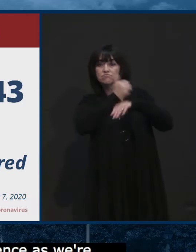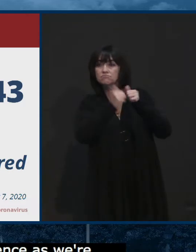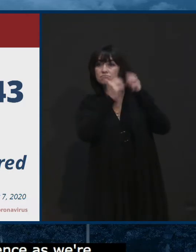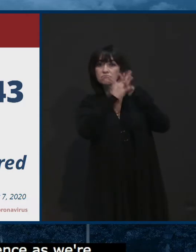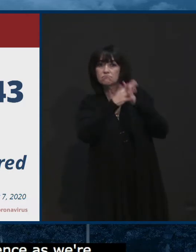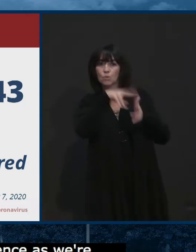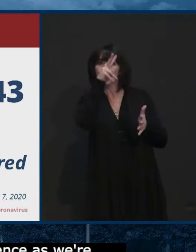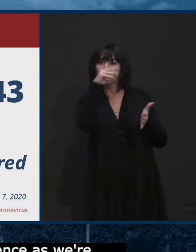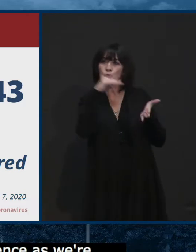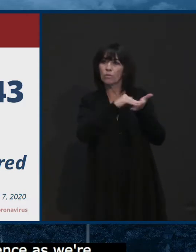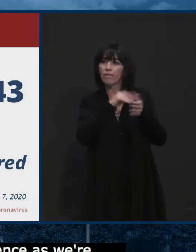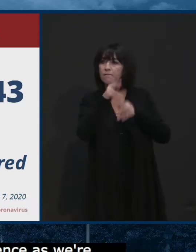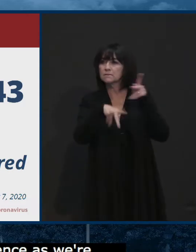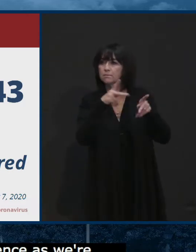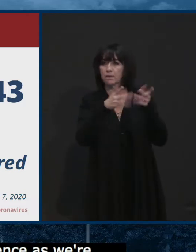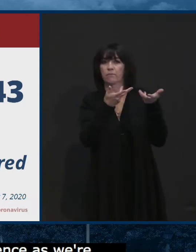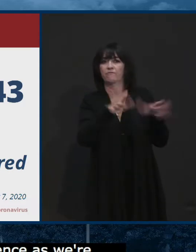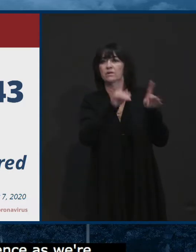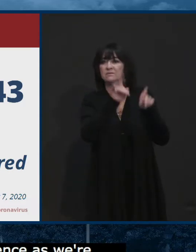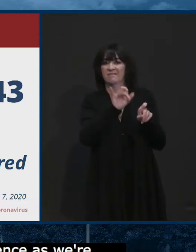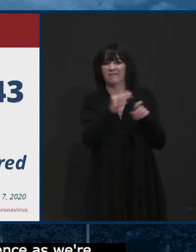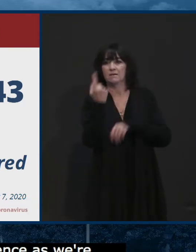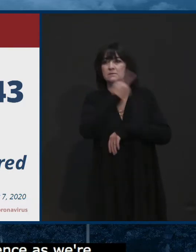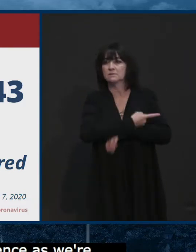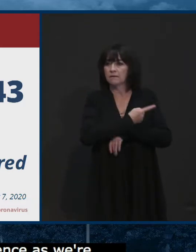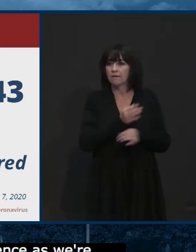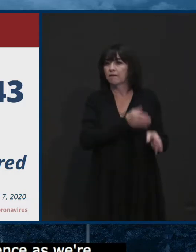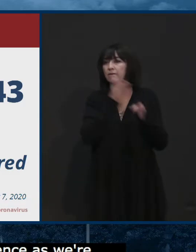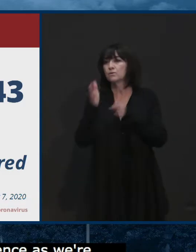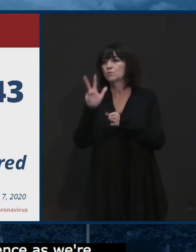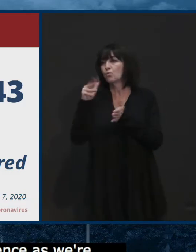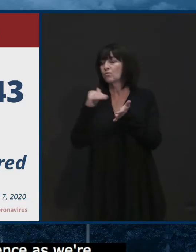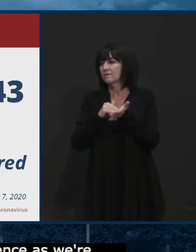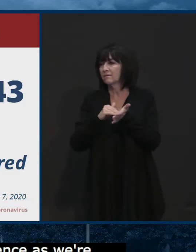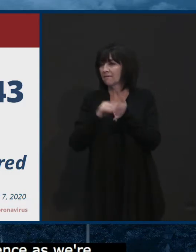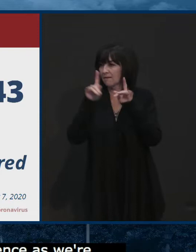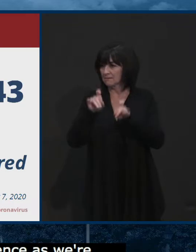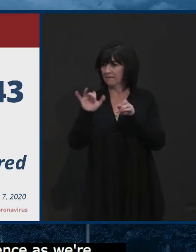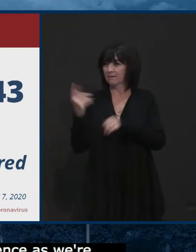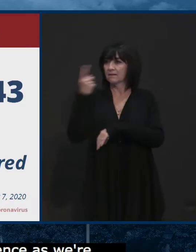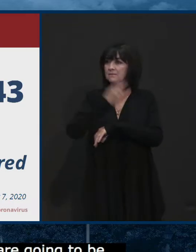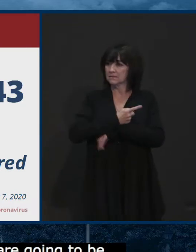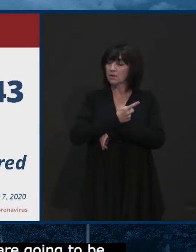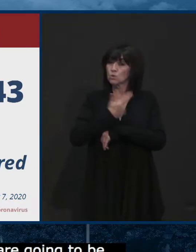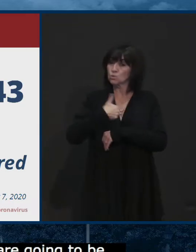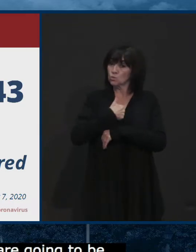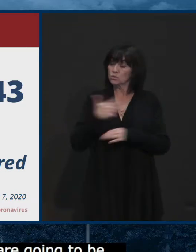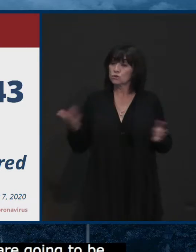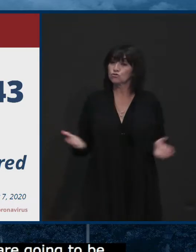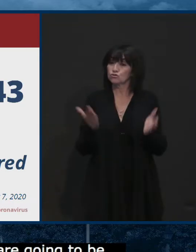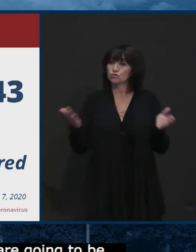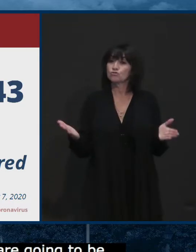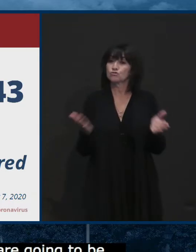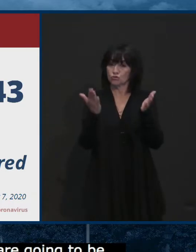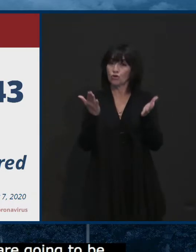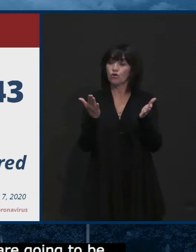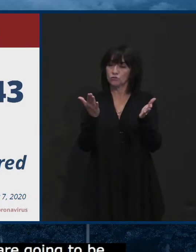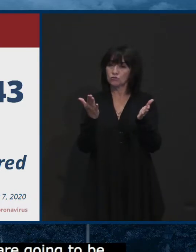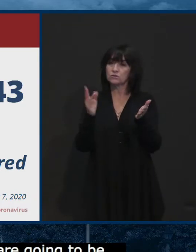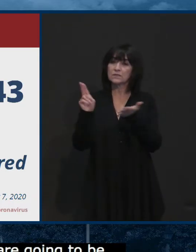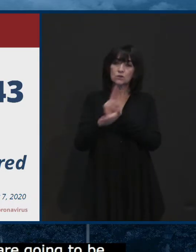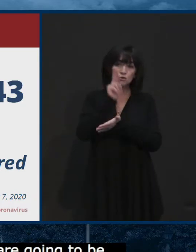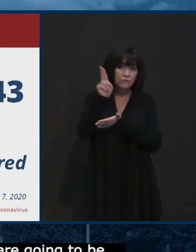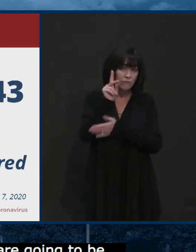of those on this kind of ratio are going to be people that have been tested before. And in fact, we're encouraging people at the university